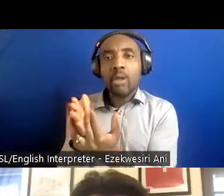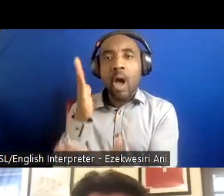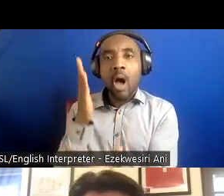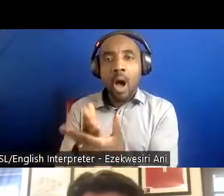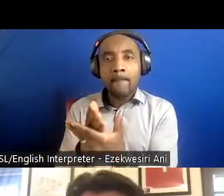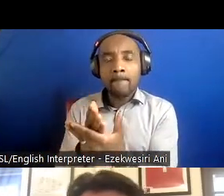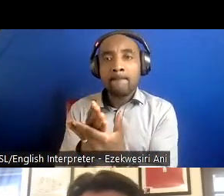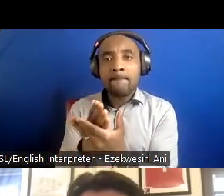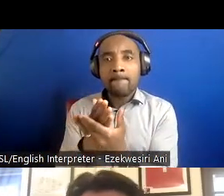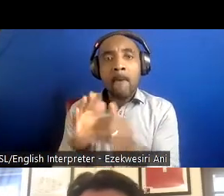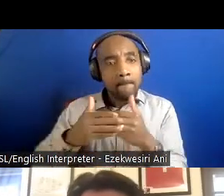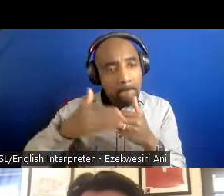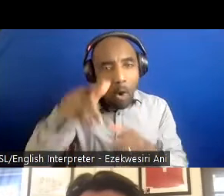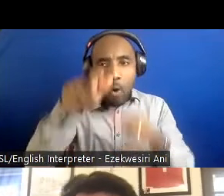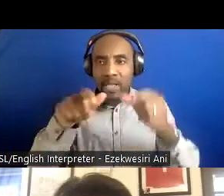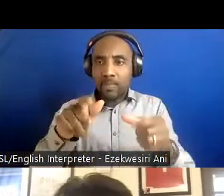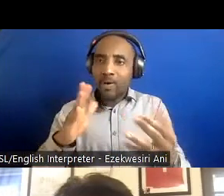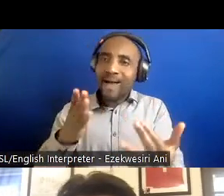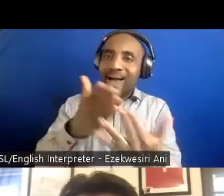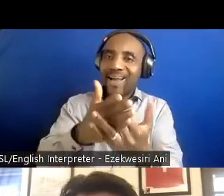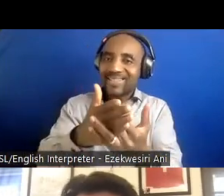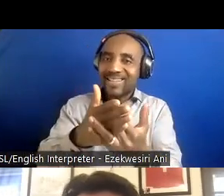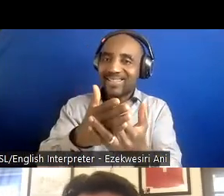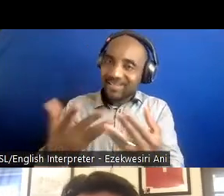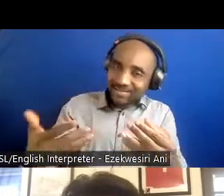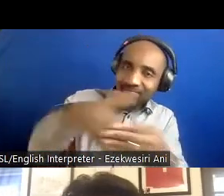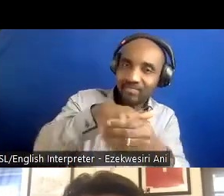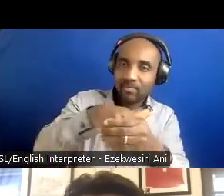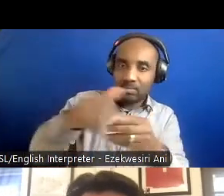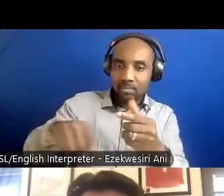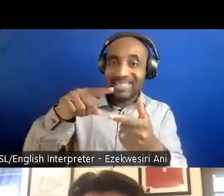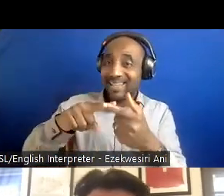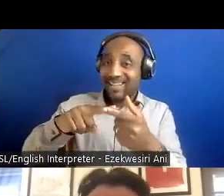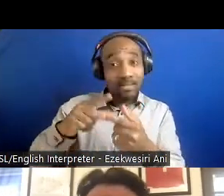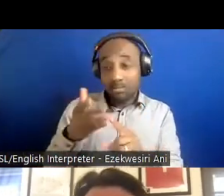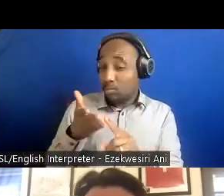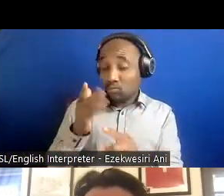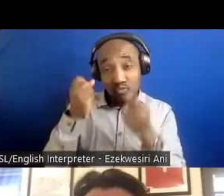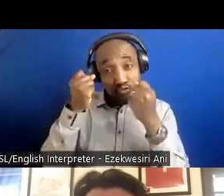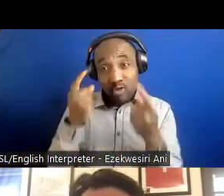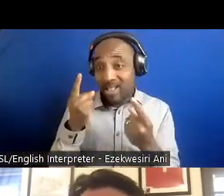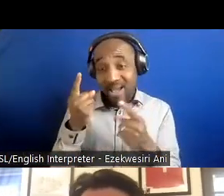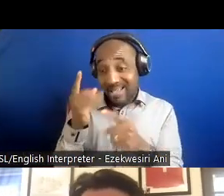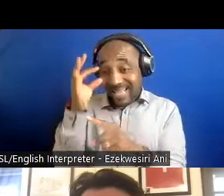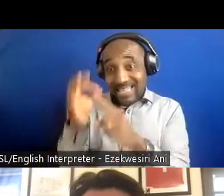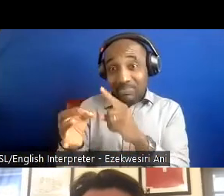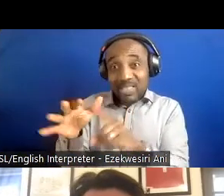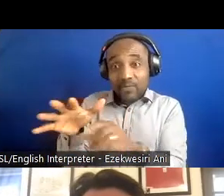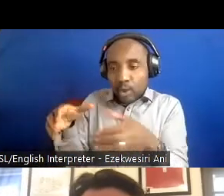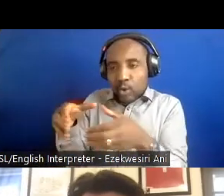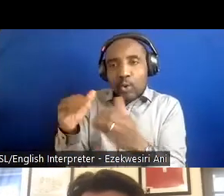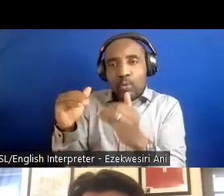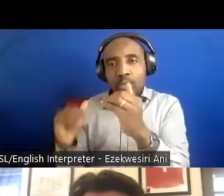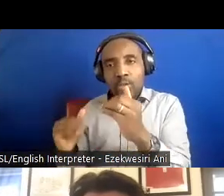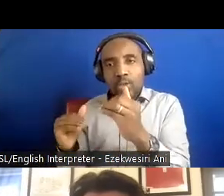access and opportunity for all, whilst also recognising the need for a targeted focus to support